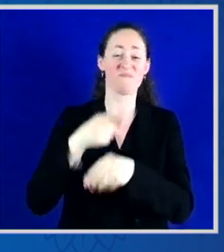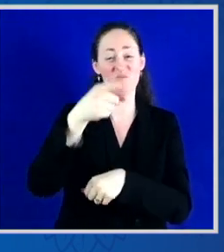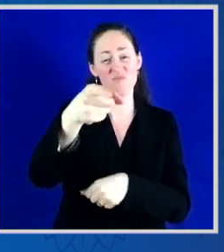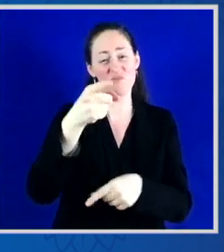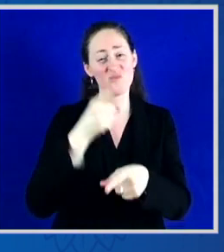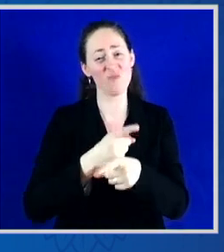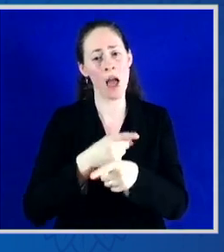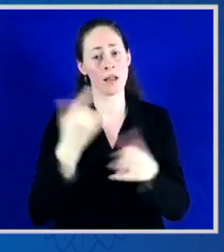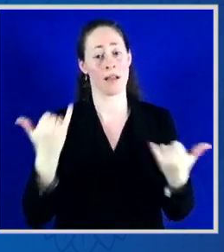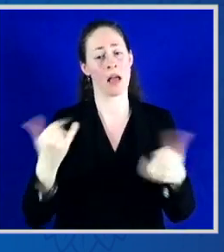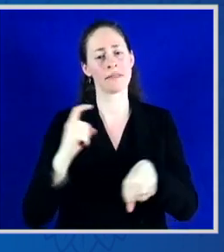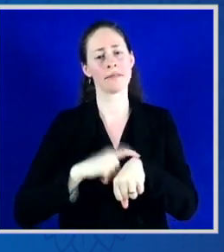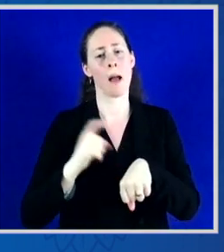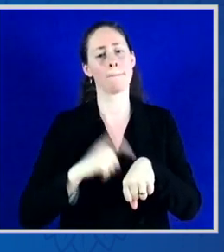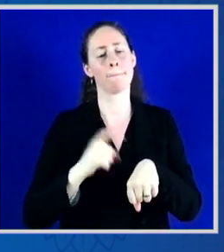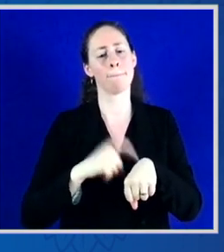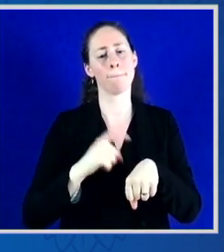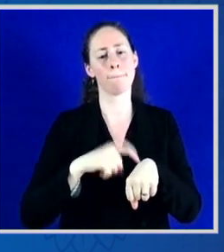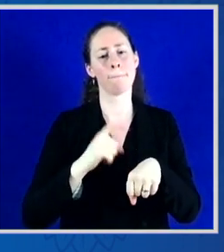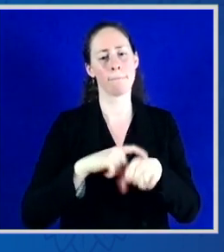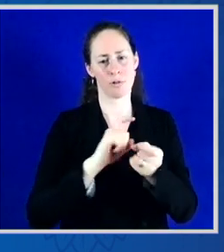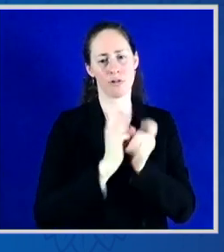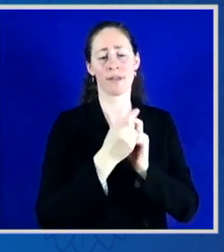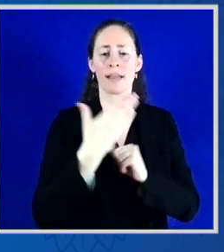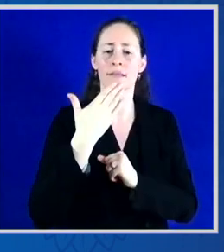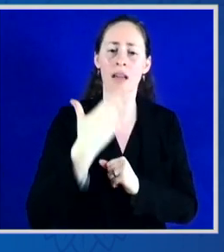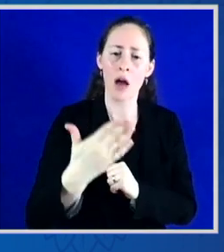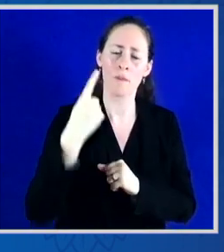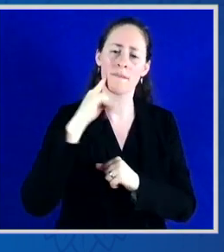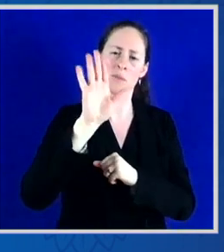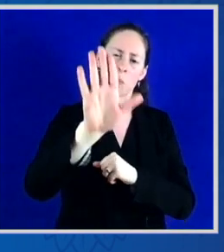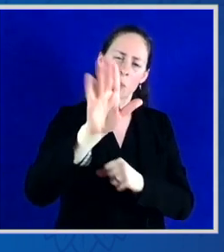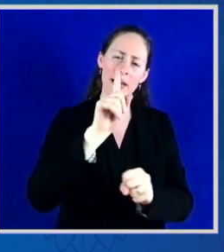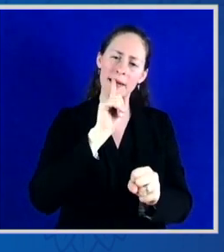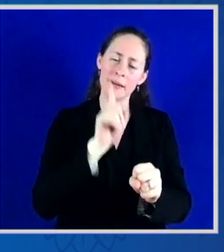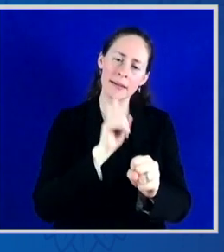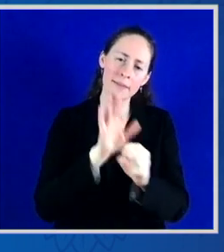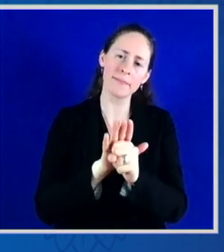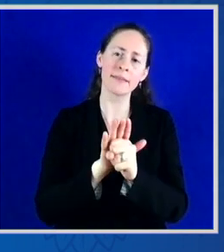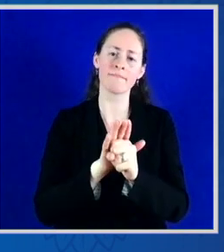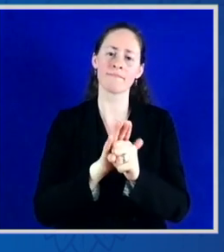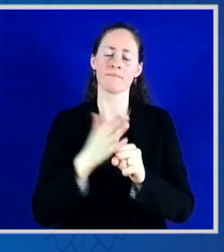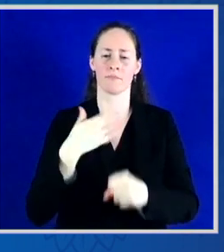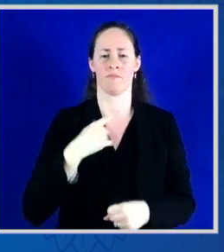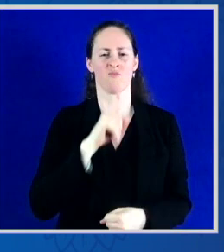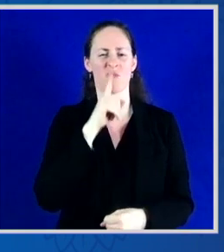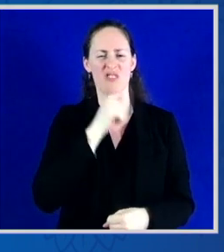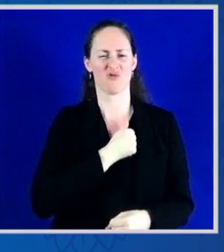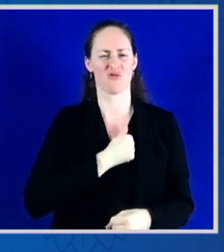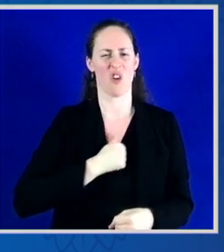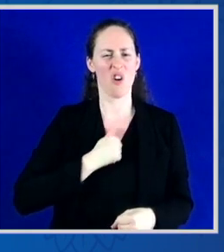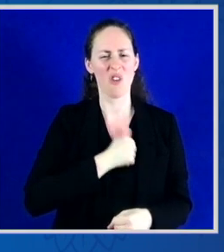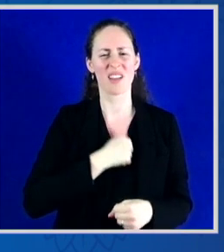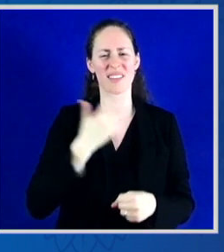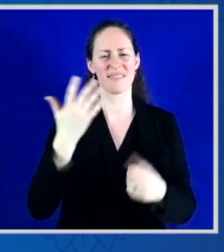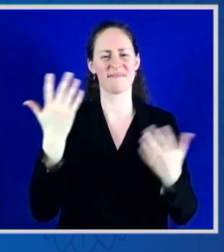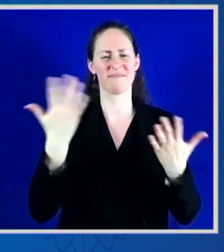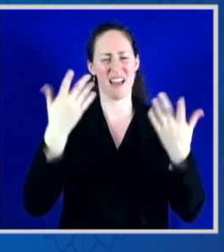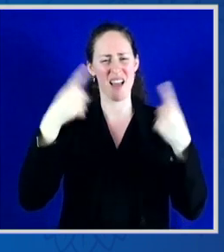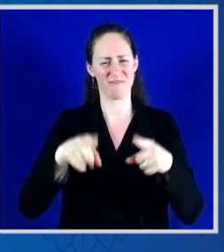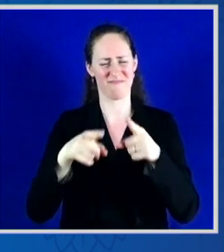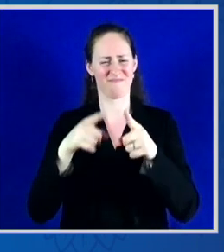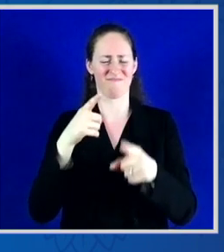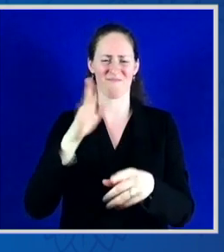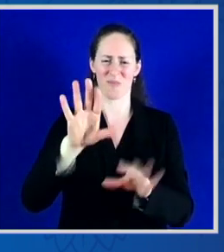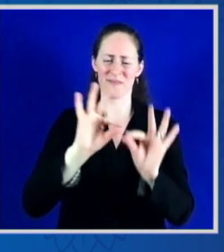So thank you for your commitment. And I'm so sorry for the loss of your aunt. But